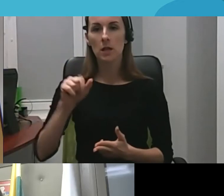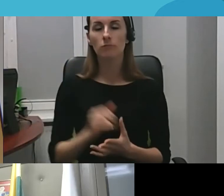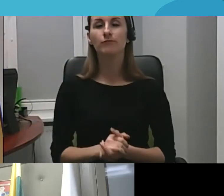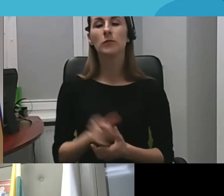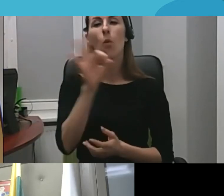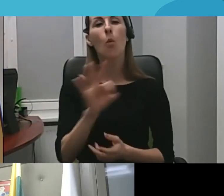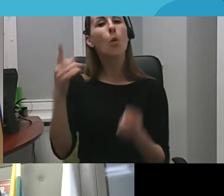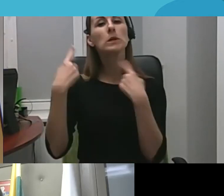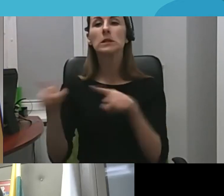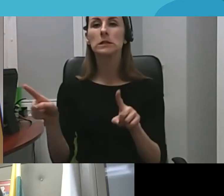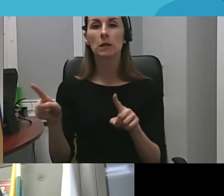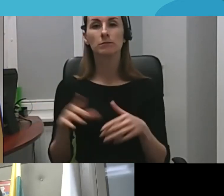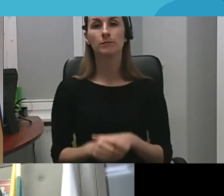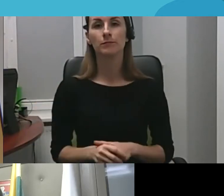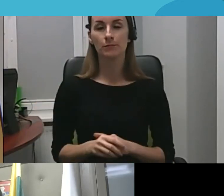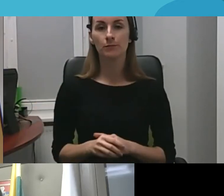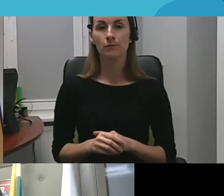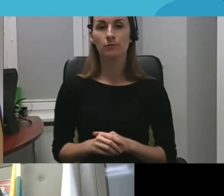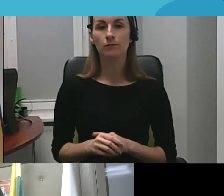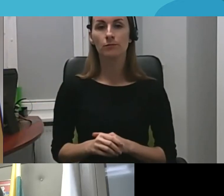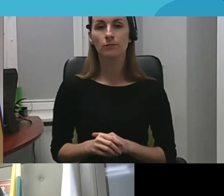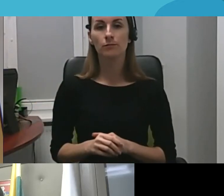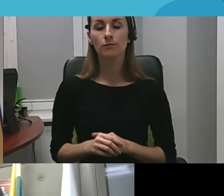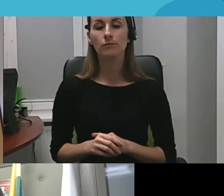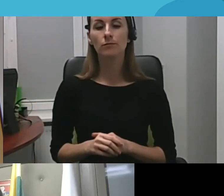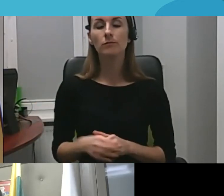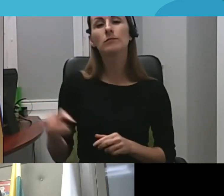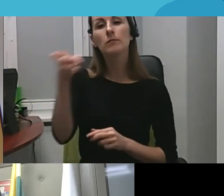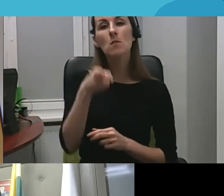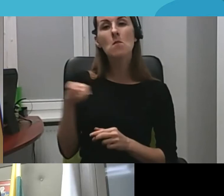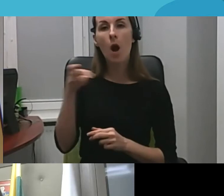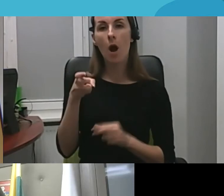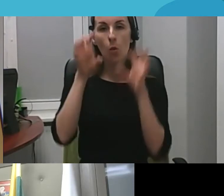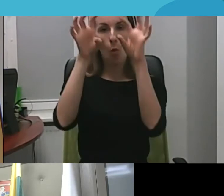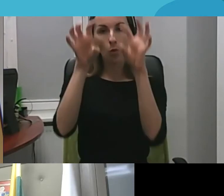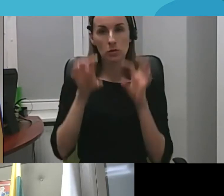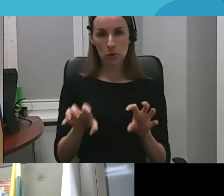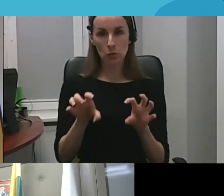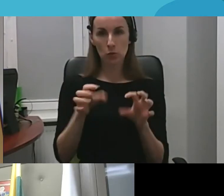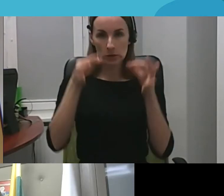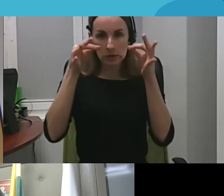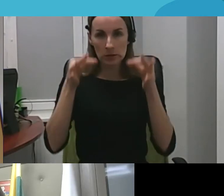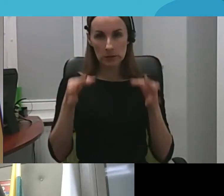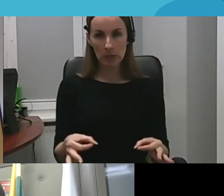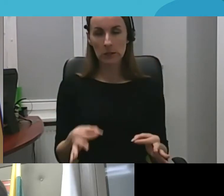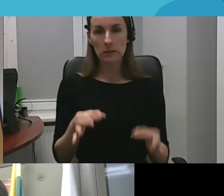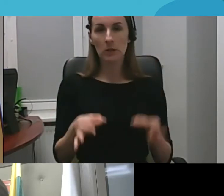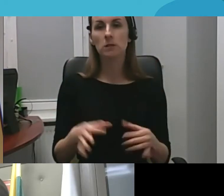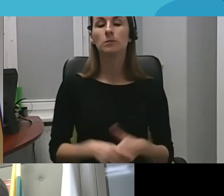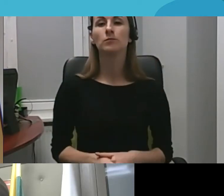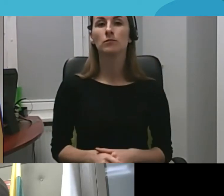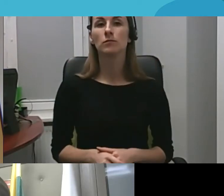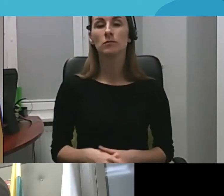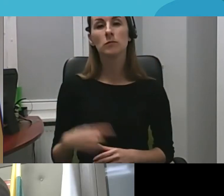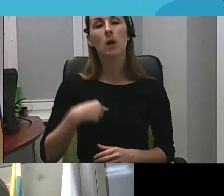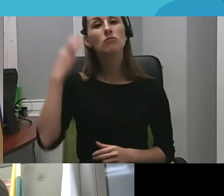this is the Constitutional Court of Belarus, and I think the example of the Constitutional Court of Belarus is